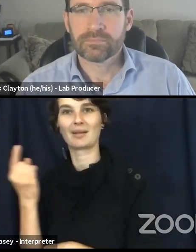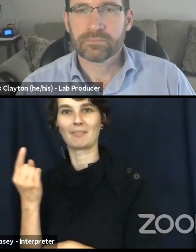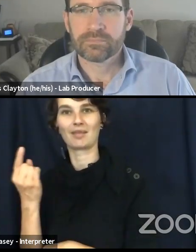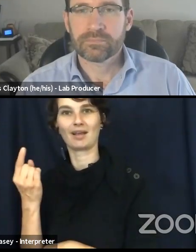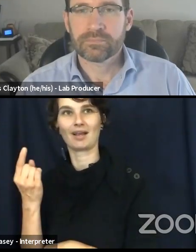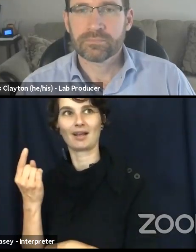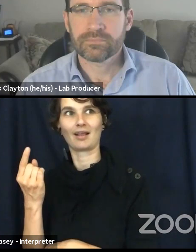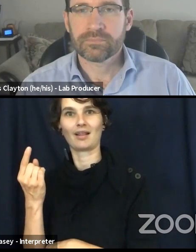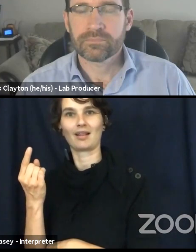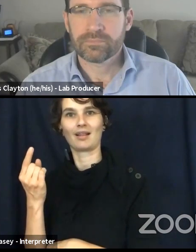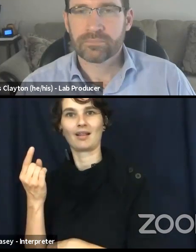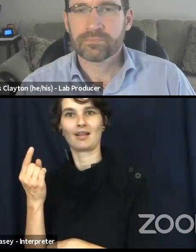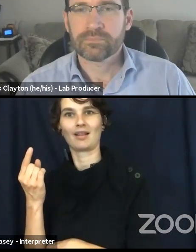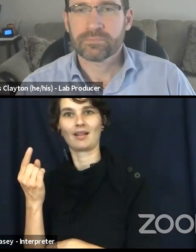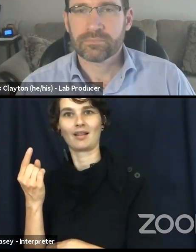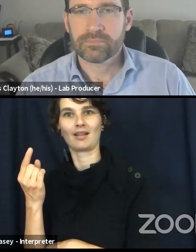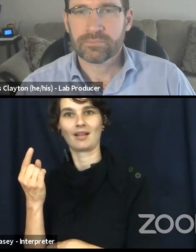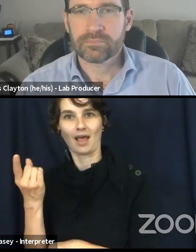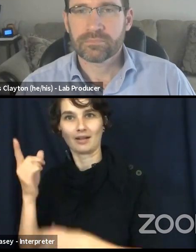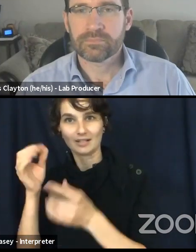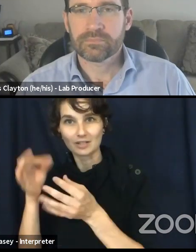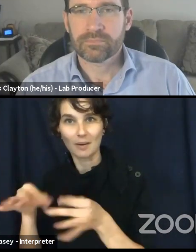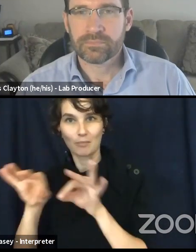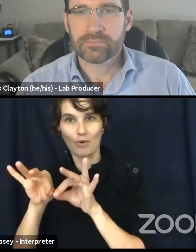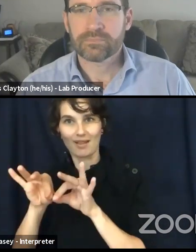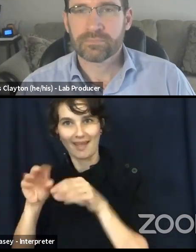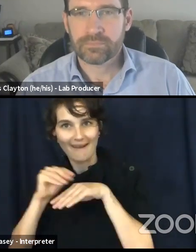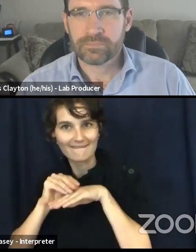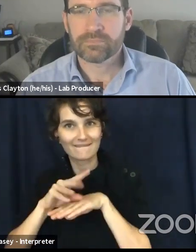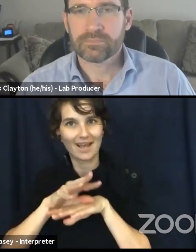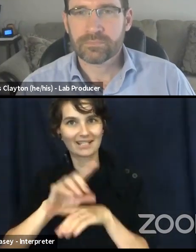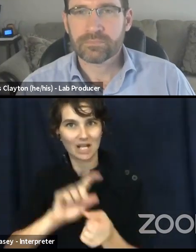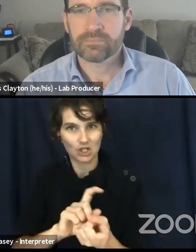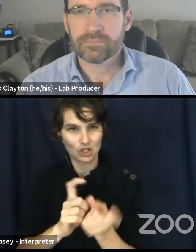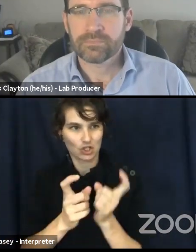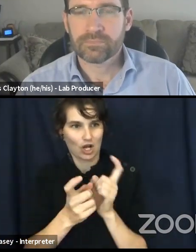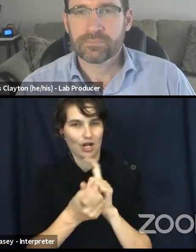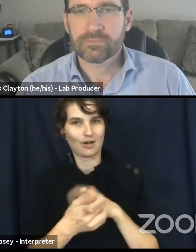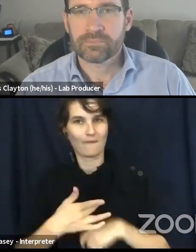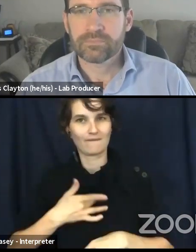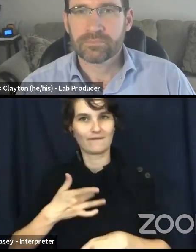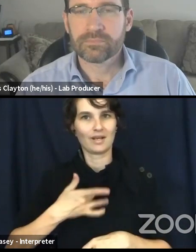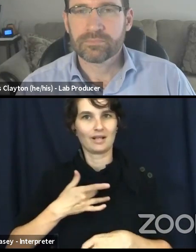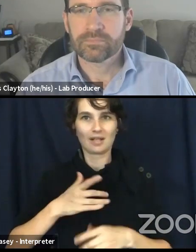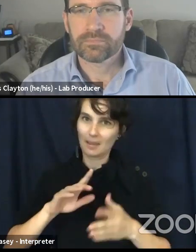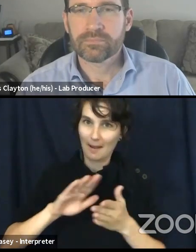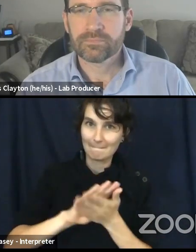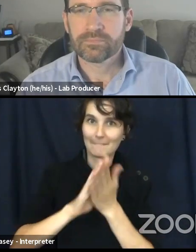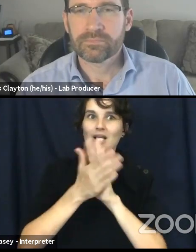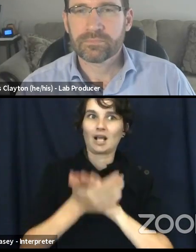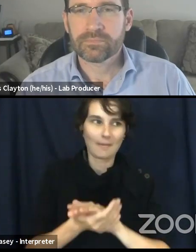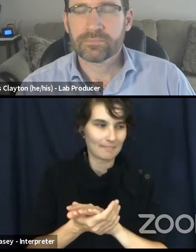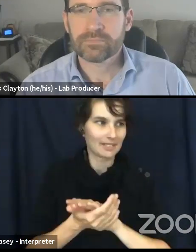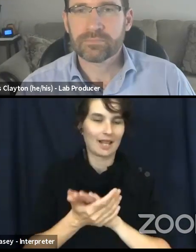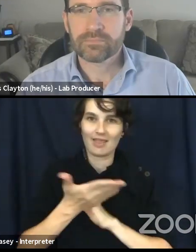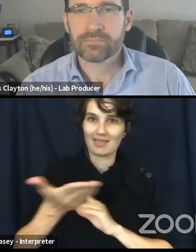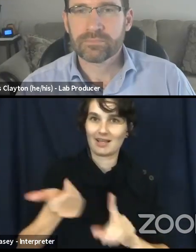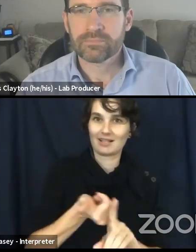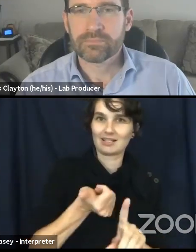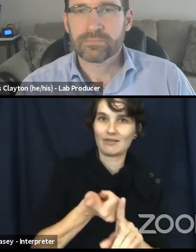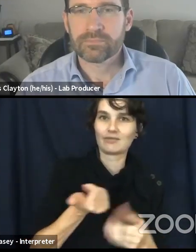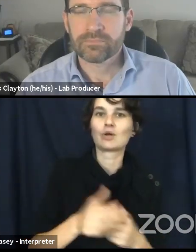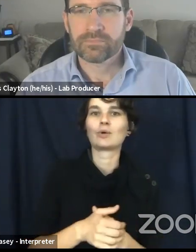like not being inconsequential, but actually affecting the thing and changing the thing and becoming the essence of the thing. So the story first and foremost